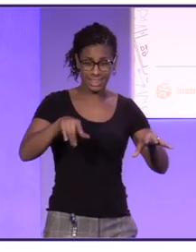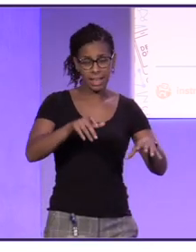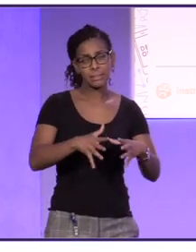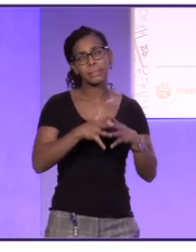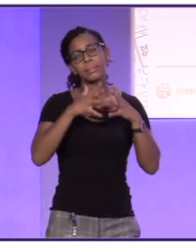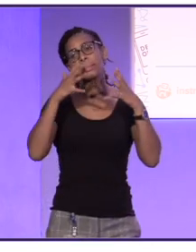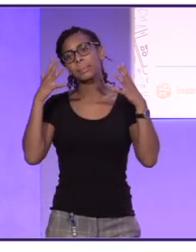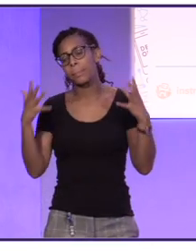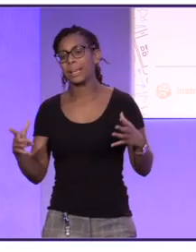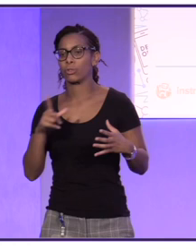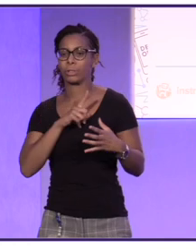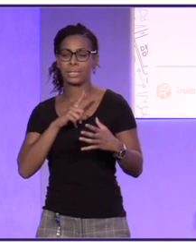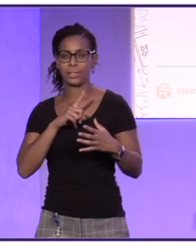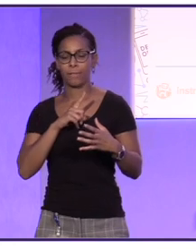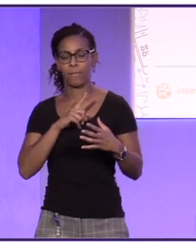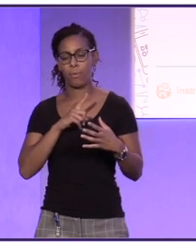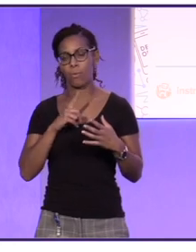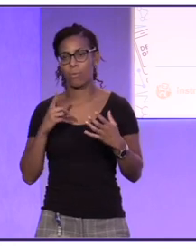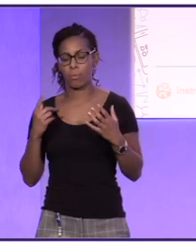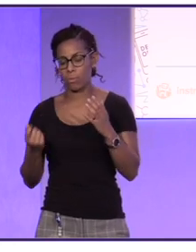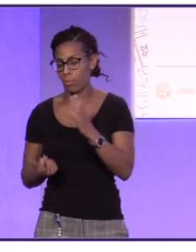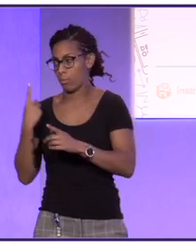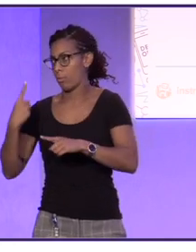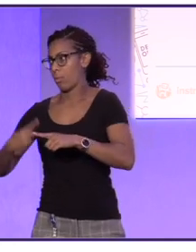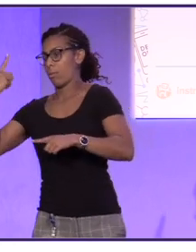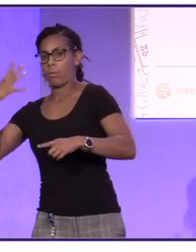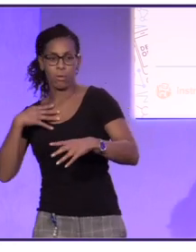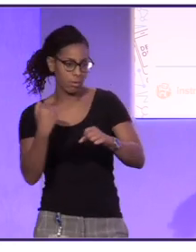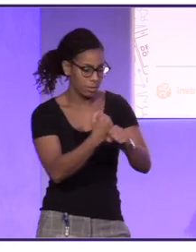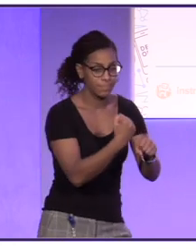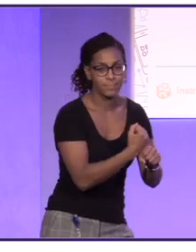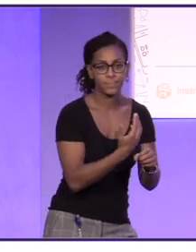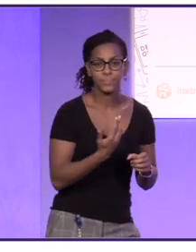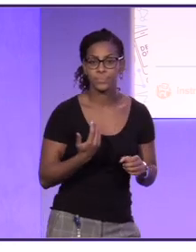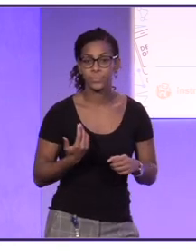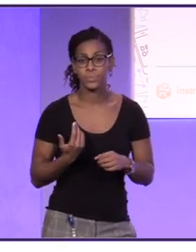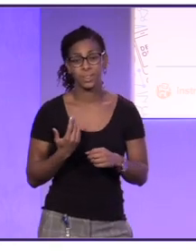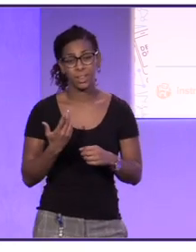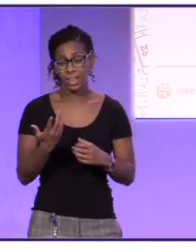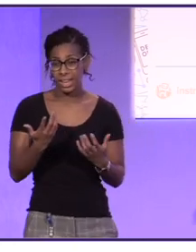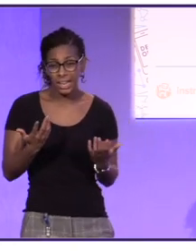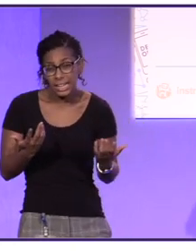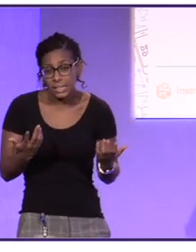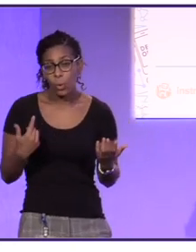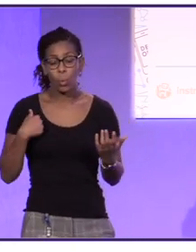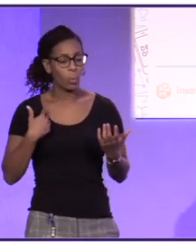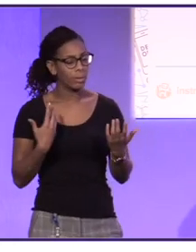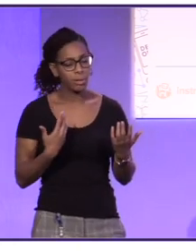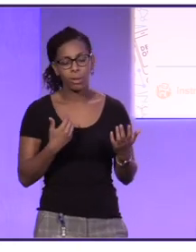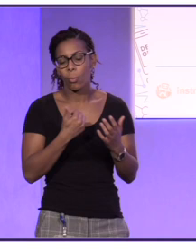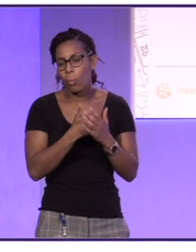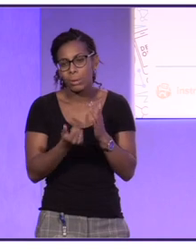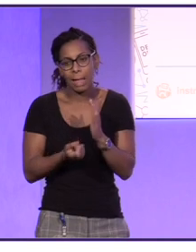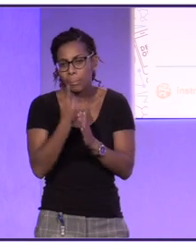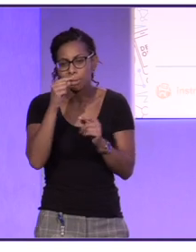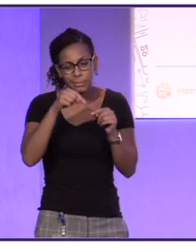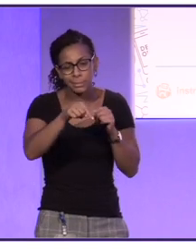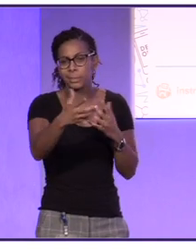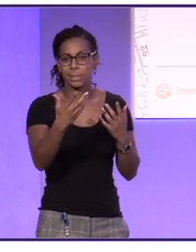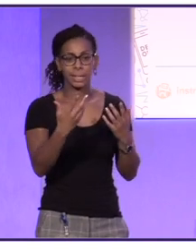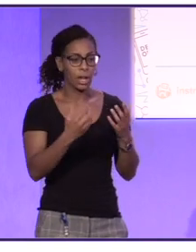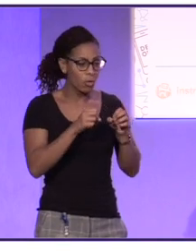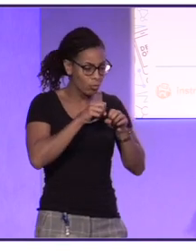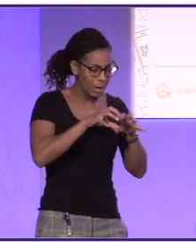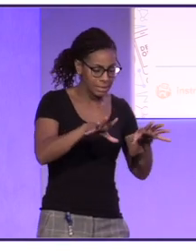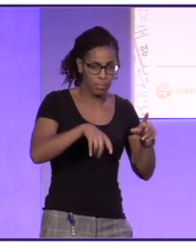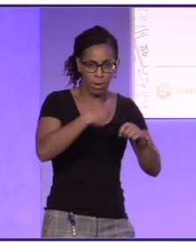best will in the world, we're never going to completely eliminate releases causing outages, because there could